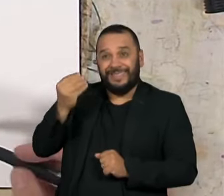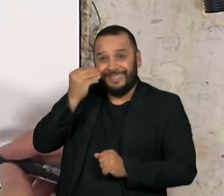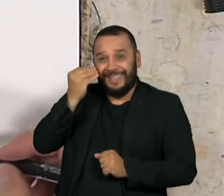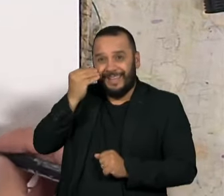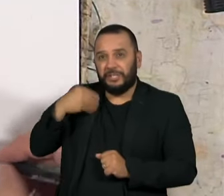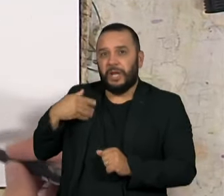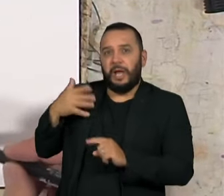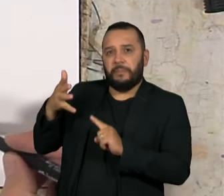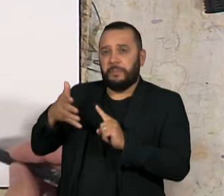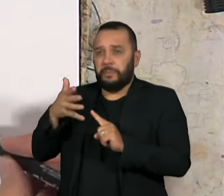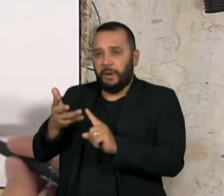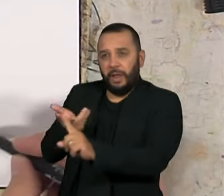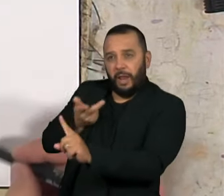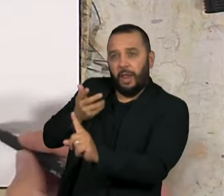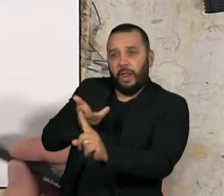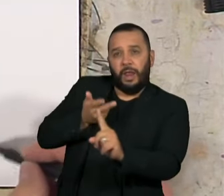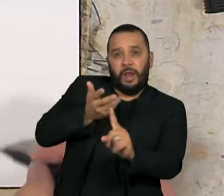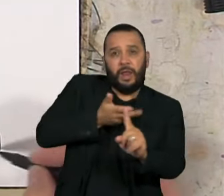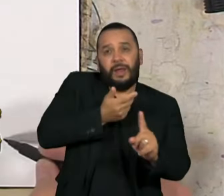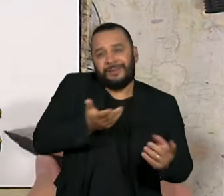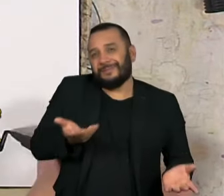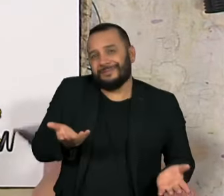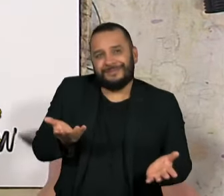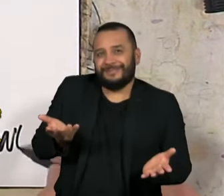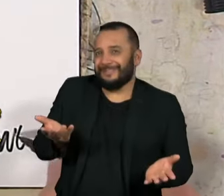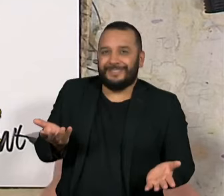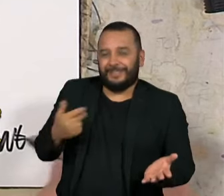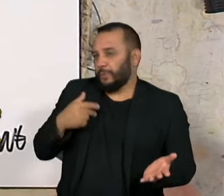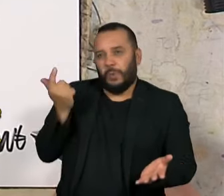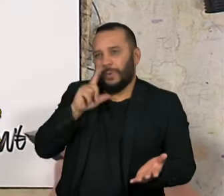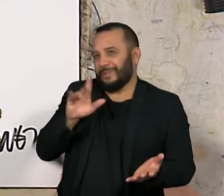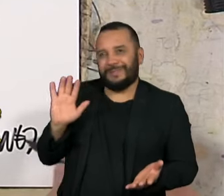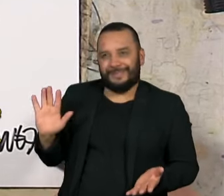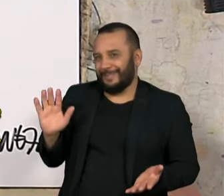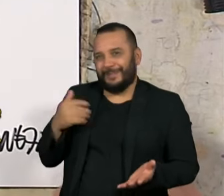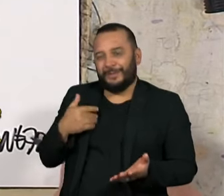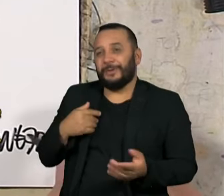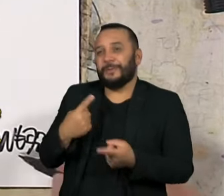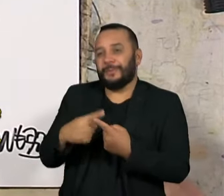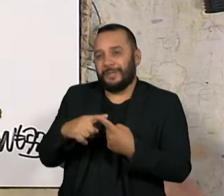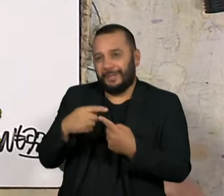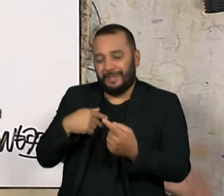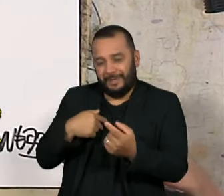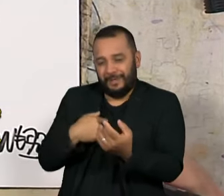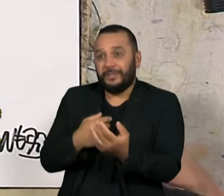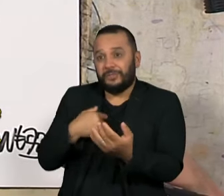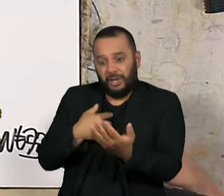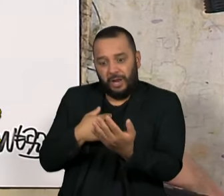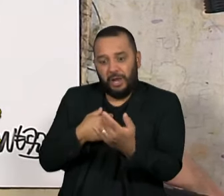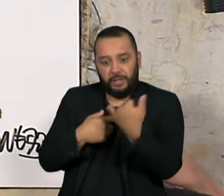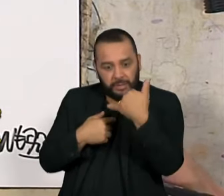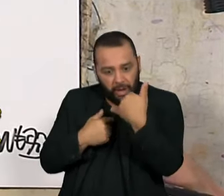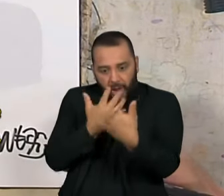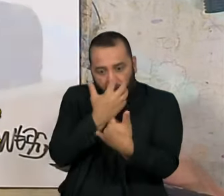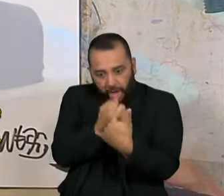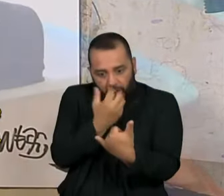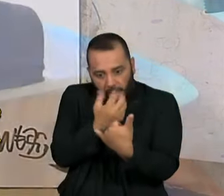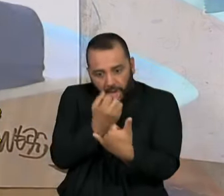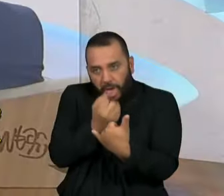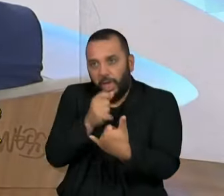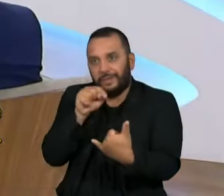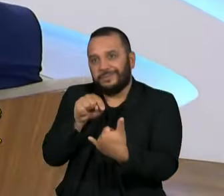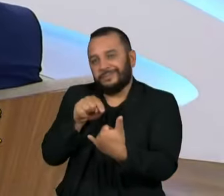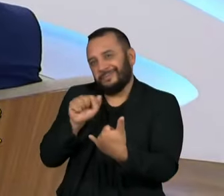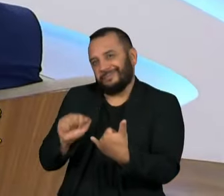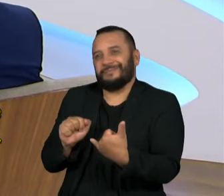I might try to be a compelling lecturer, I can't compete for the students' attention if they're scrolling on